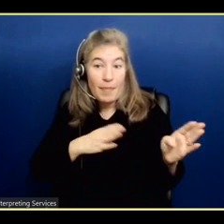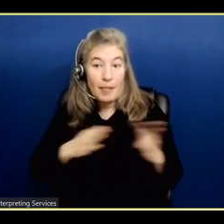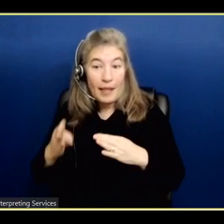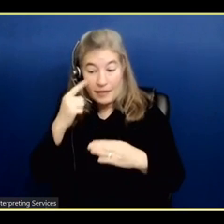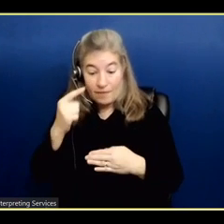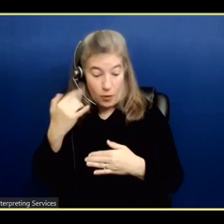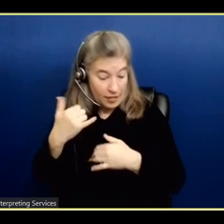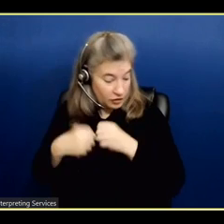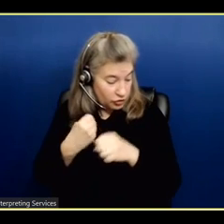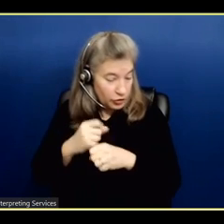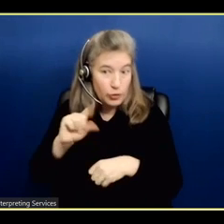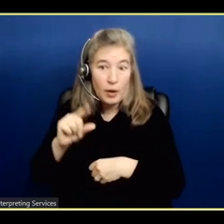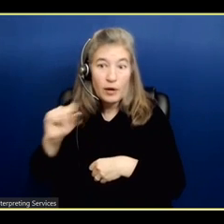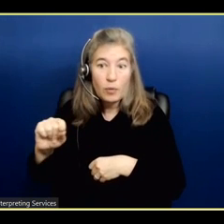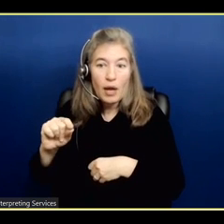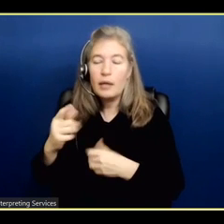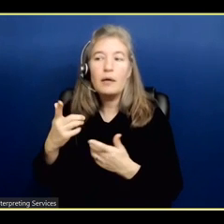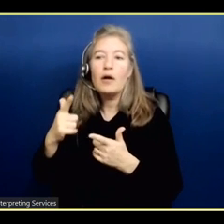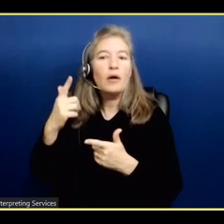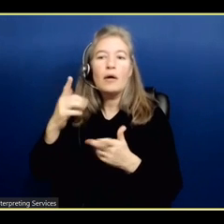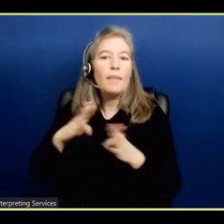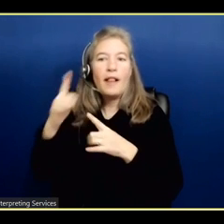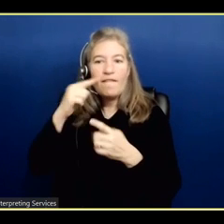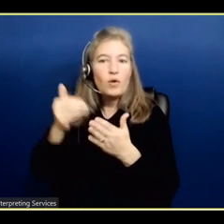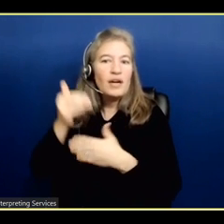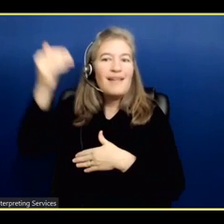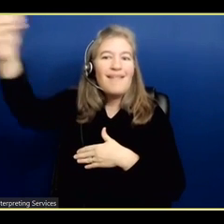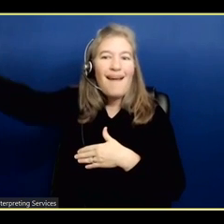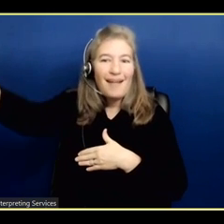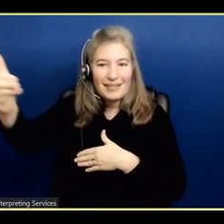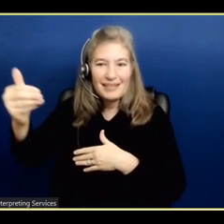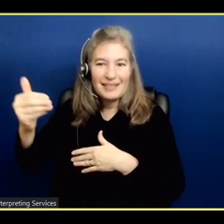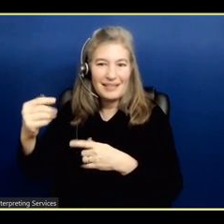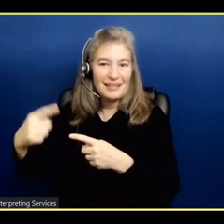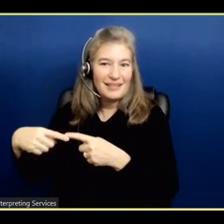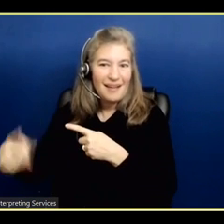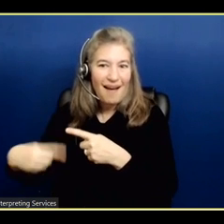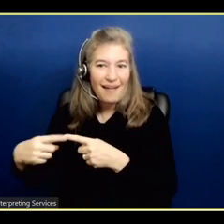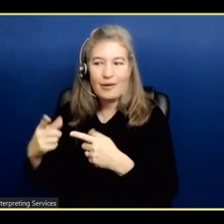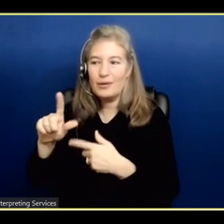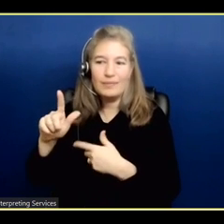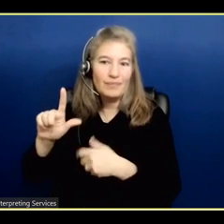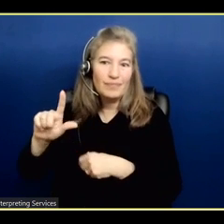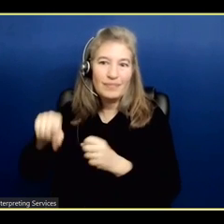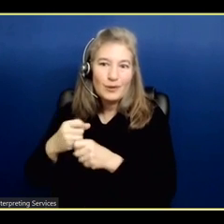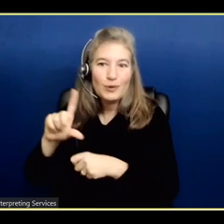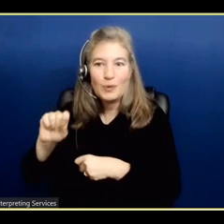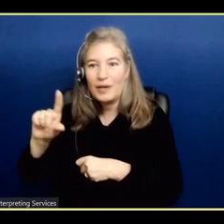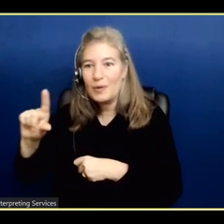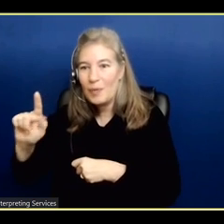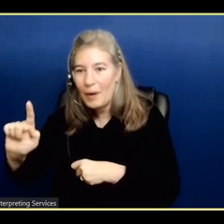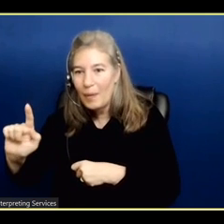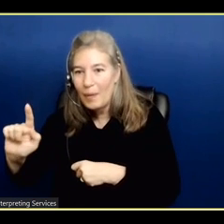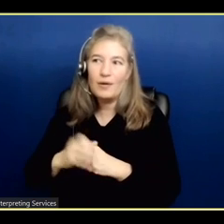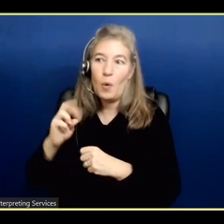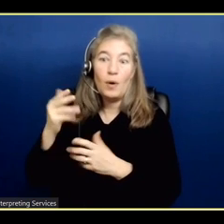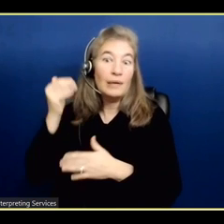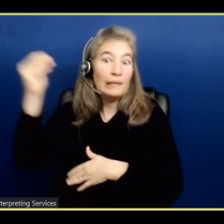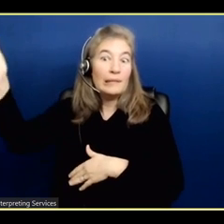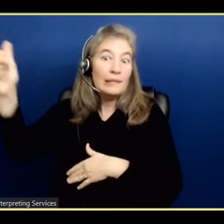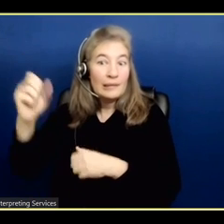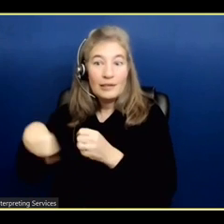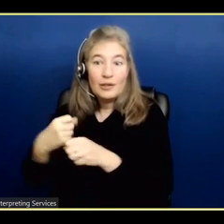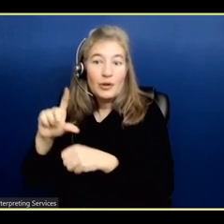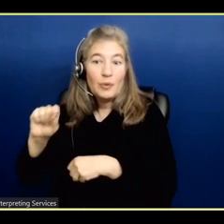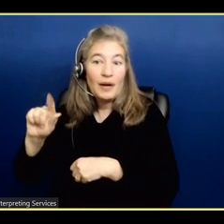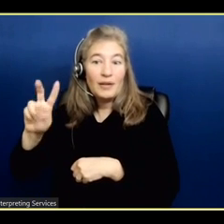cycle? And what will the impact be on grants in 2021 and even 2022? This is a real opportunity for